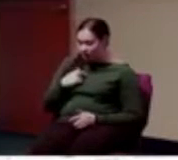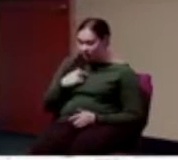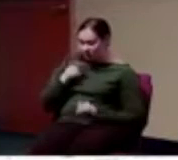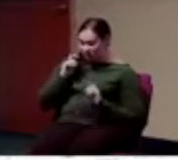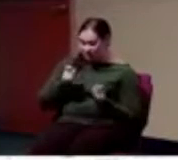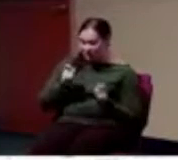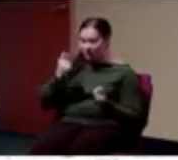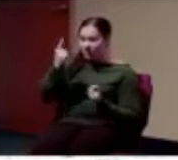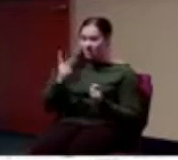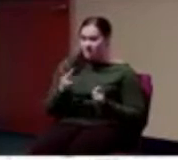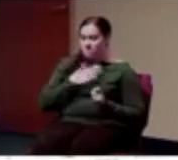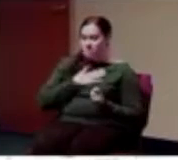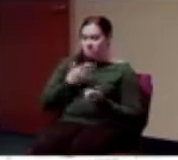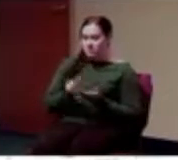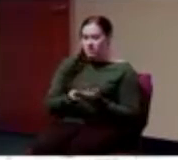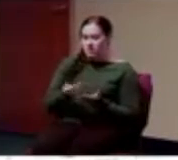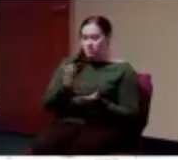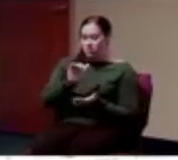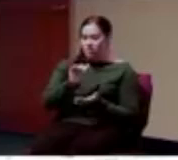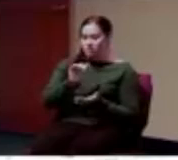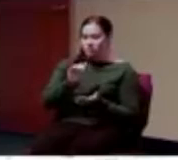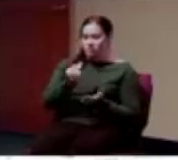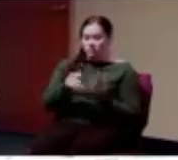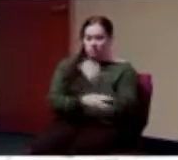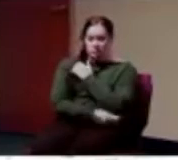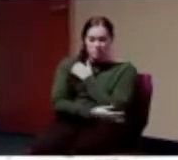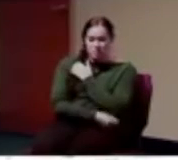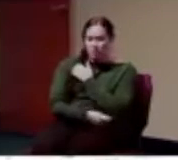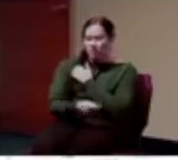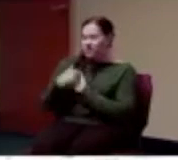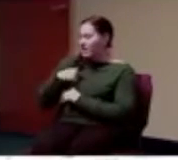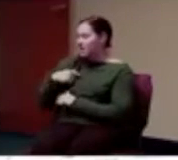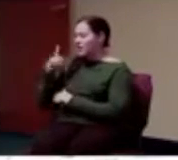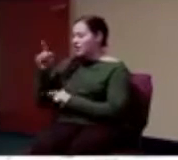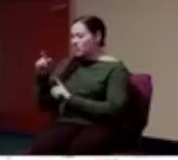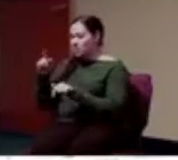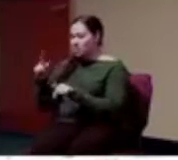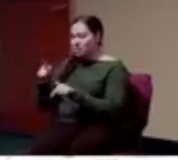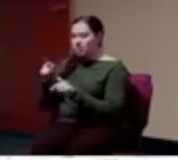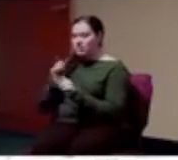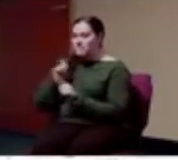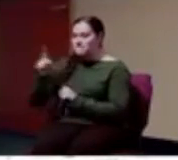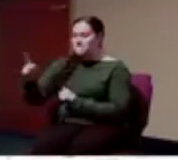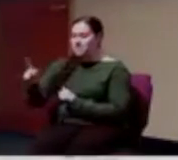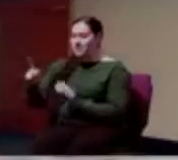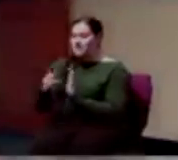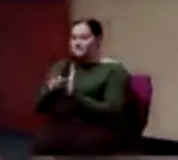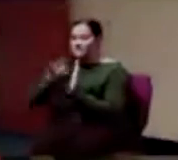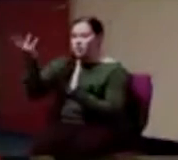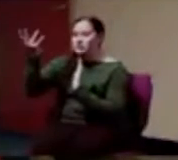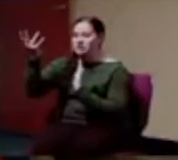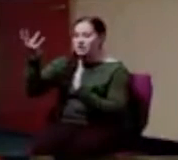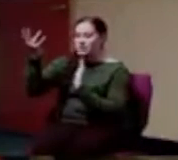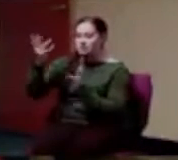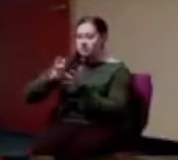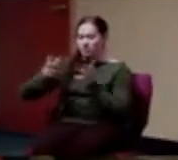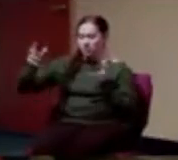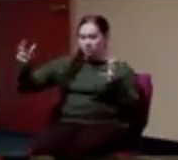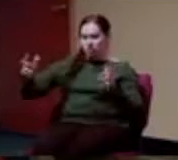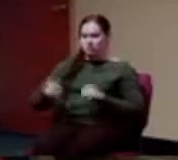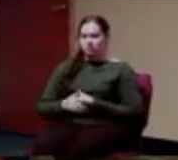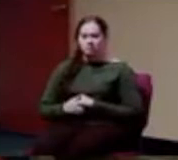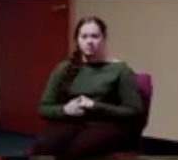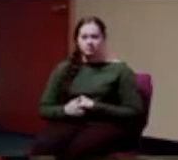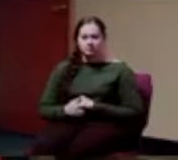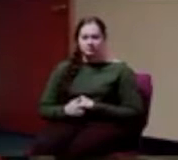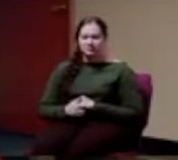I'll give them back four times as much. Did you see it? Maybe that difficult person doesn't need you there